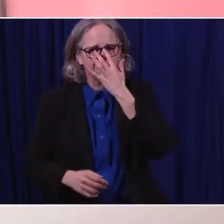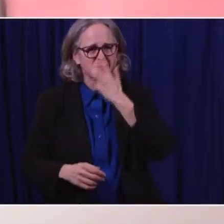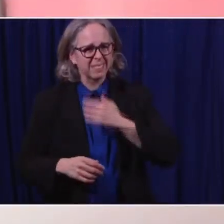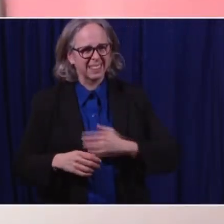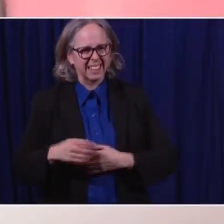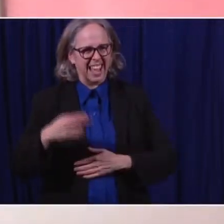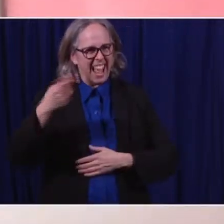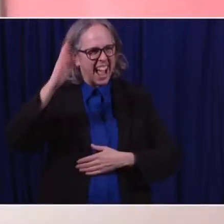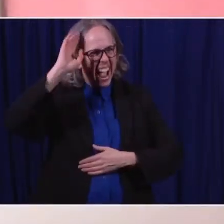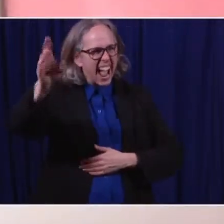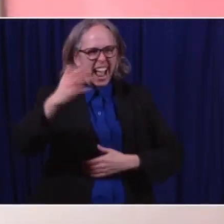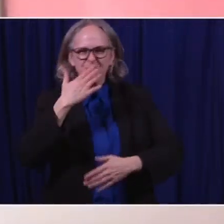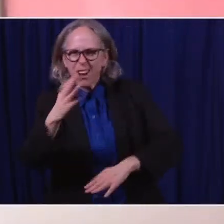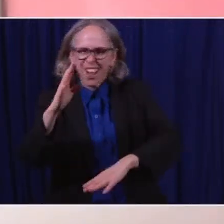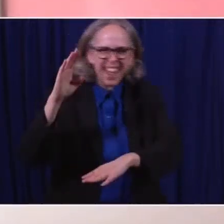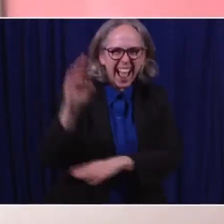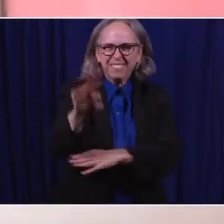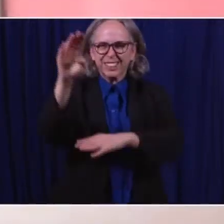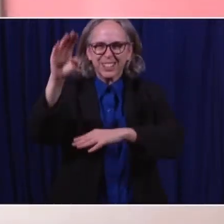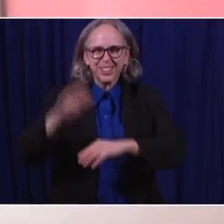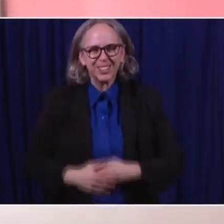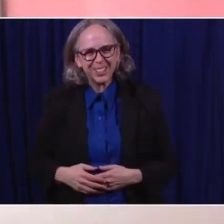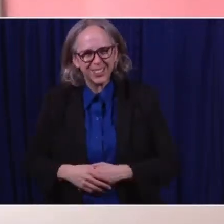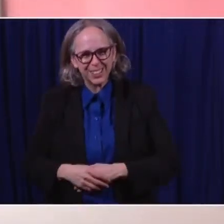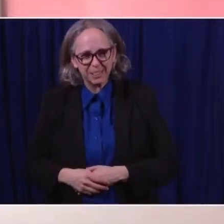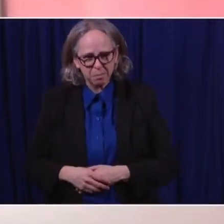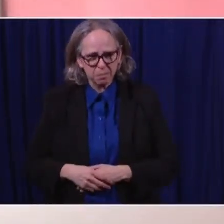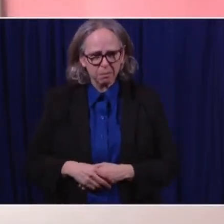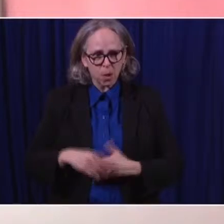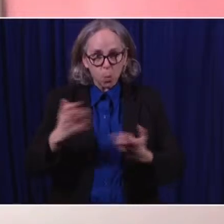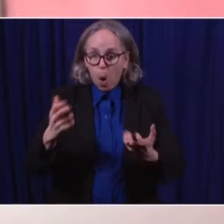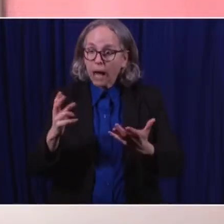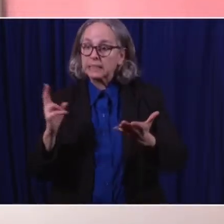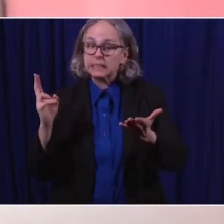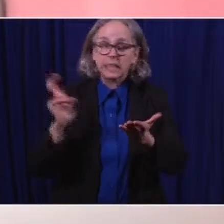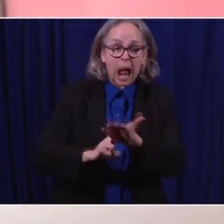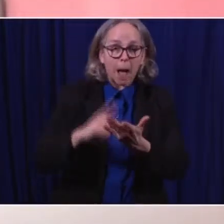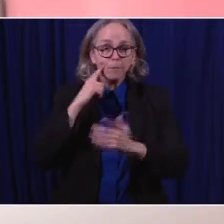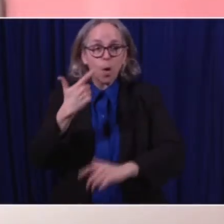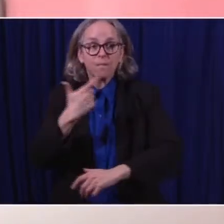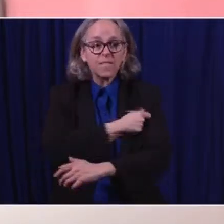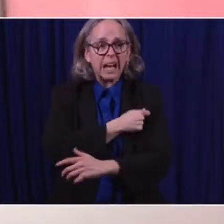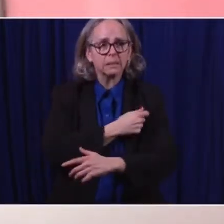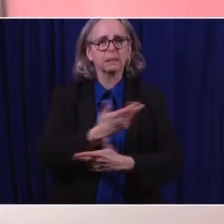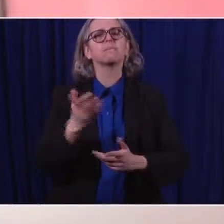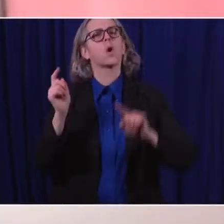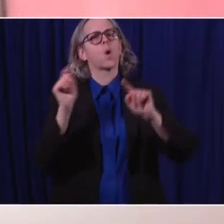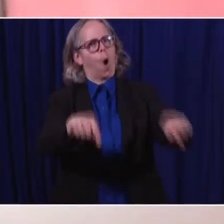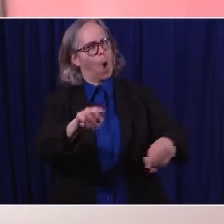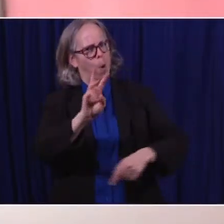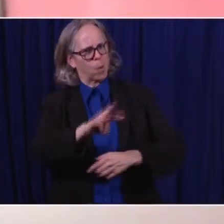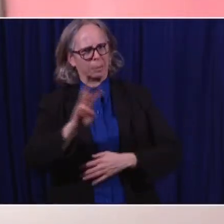to you. To sign up for the vaccine, basically just go to our website, which is